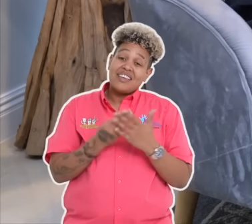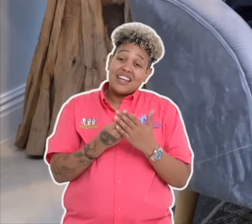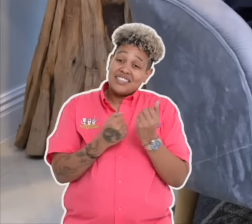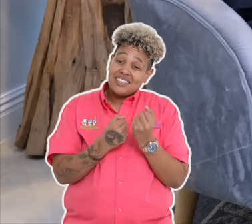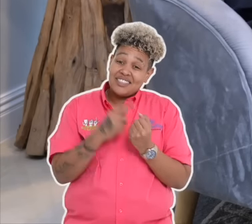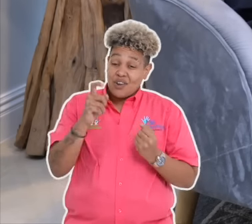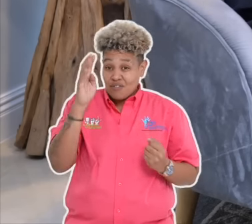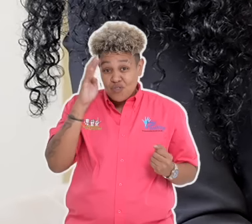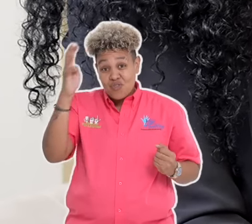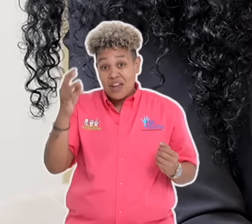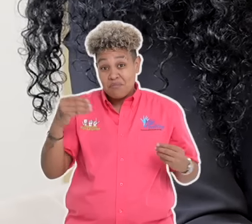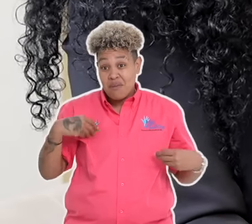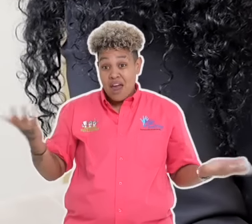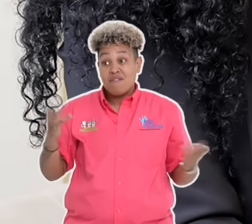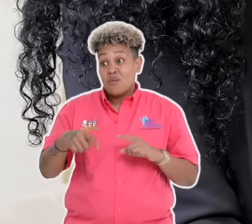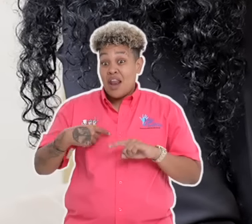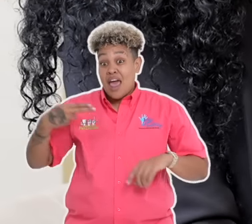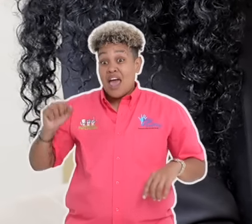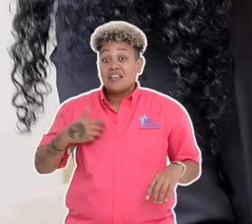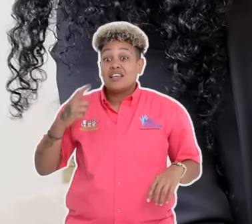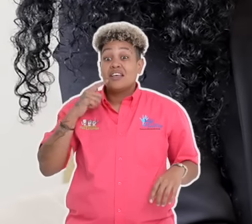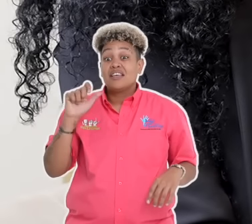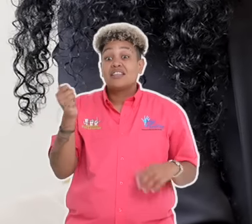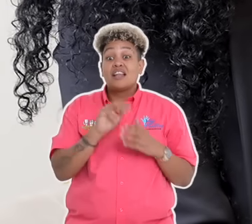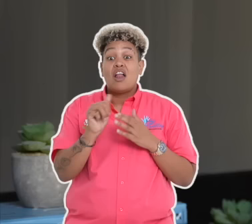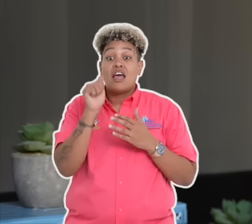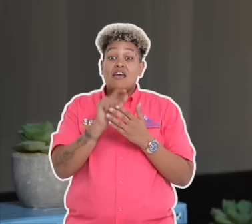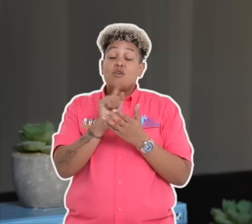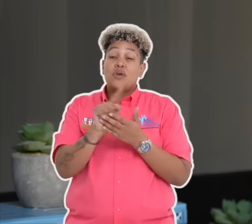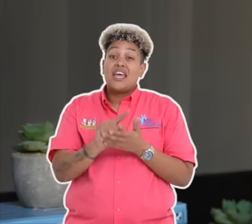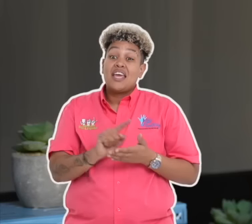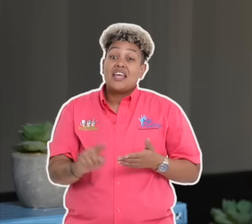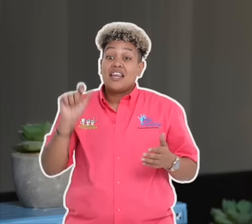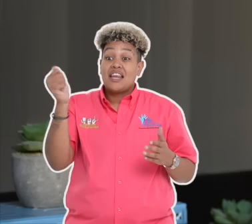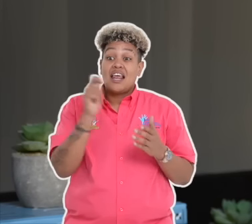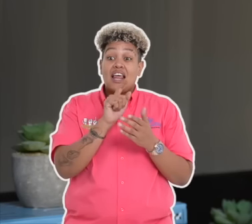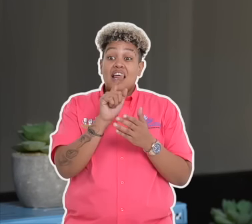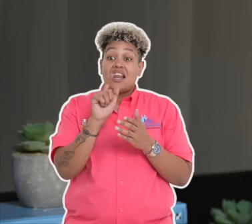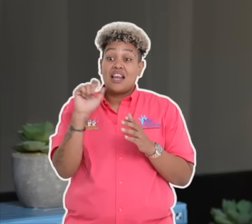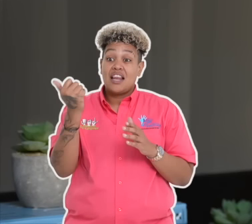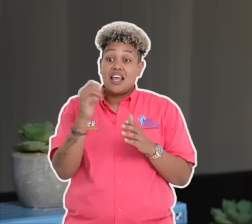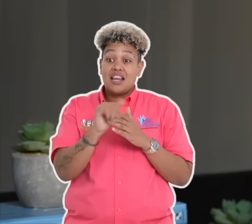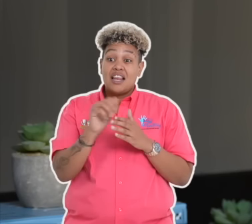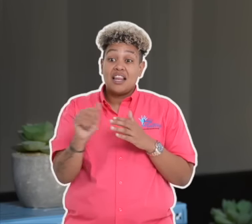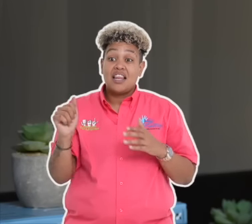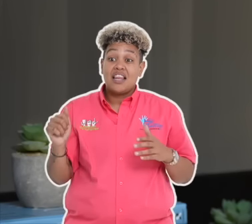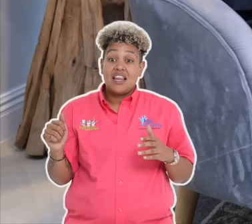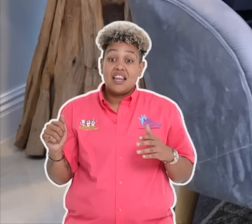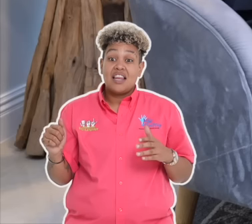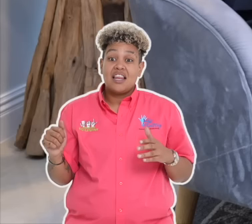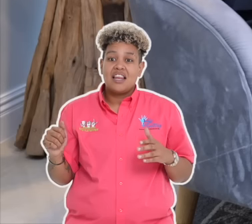financial assistance, so you have to create it. Mm. So when I was in high school, I used to get $10 a week. $10 a week for lunch. $10